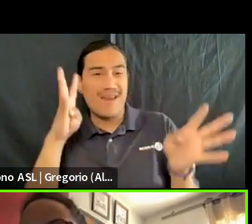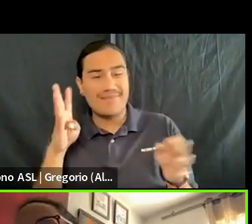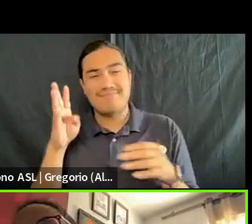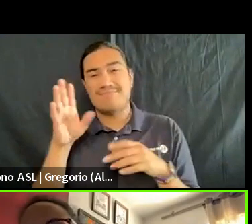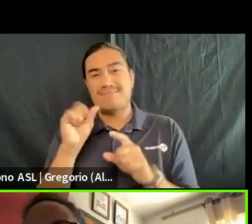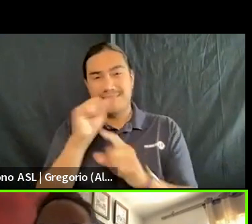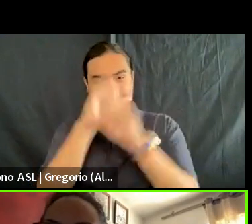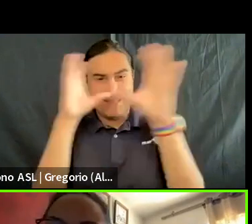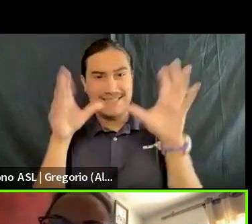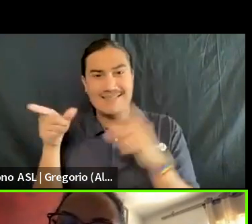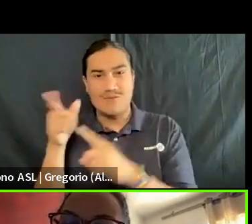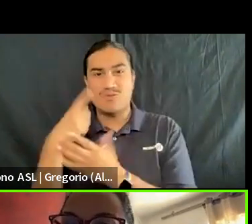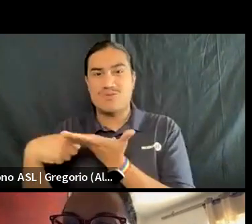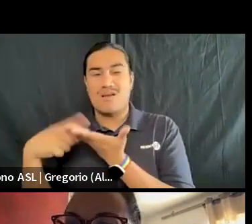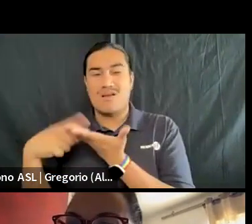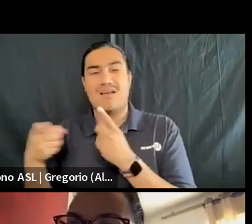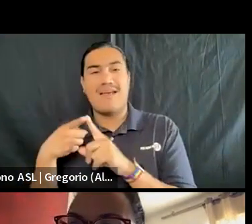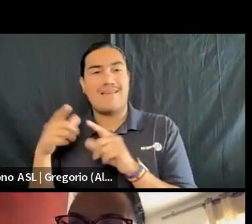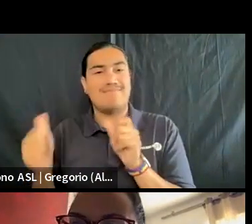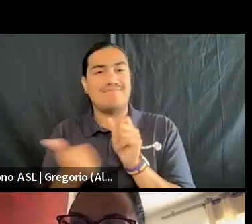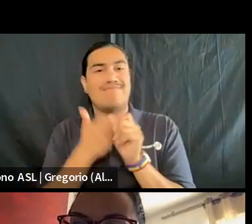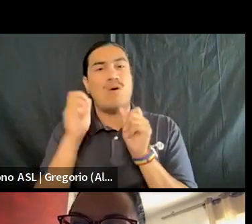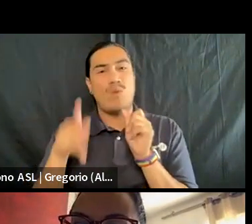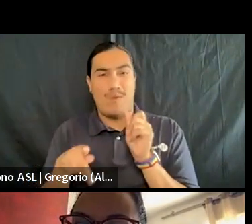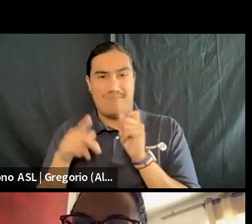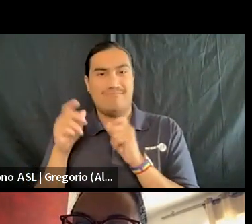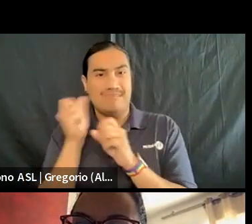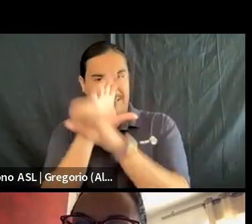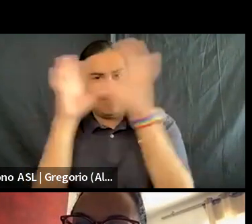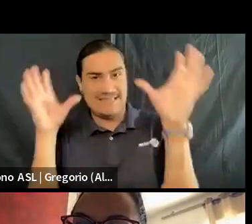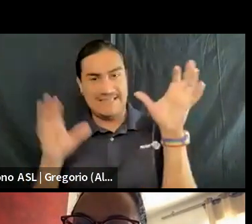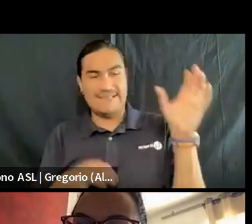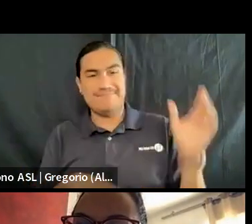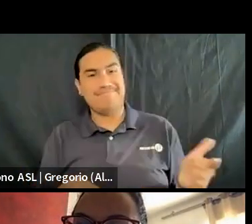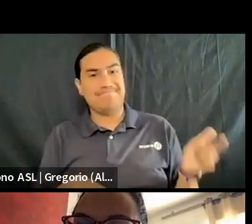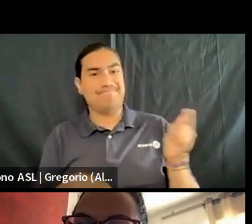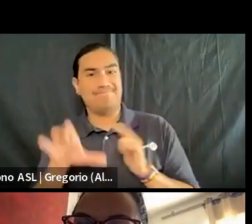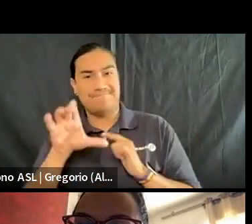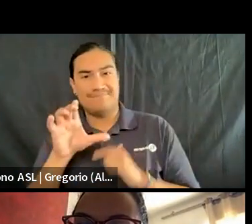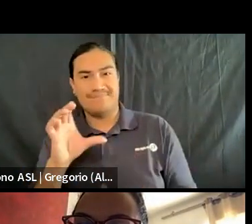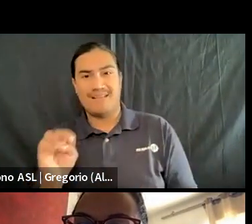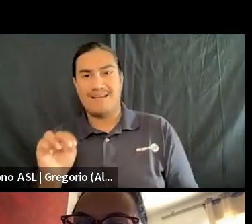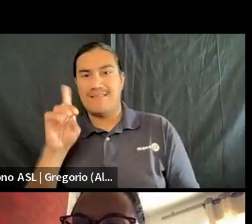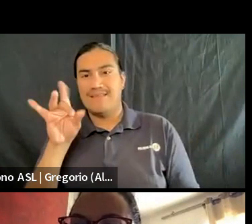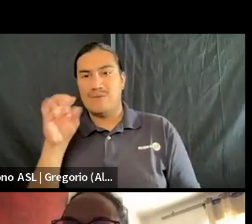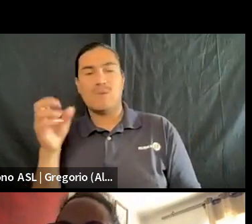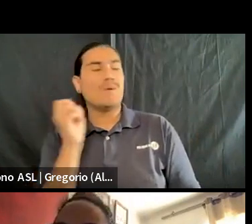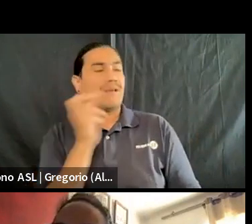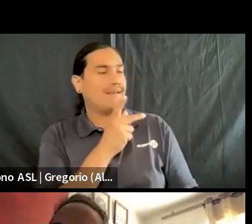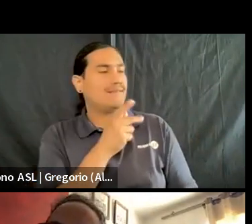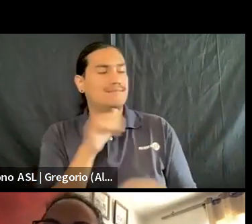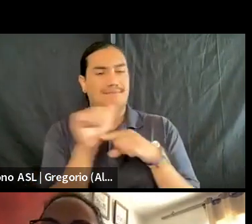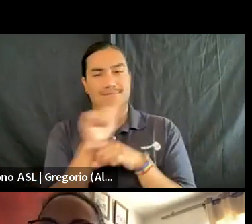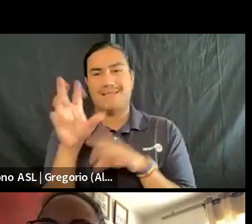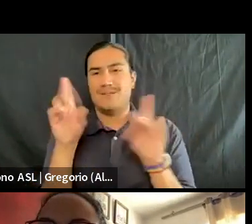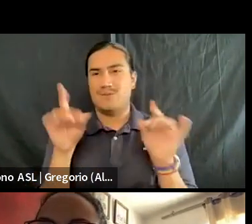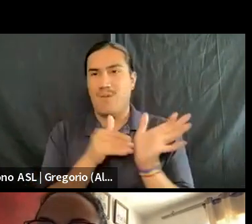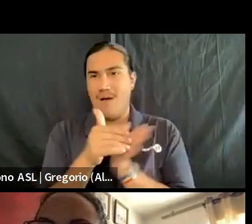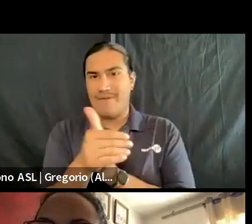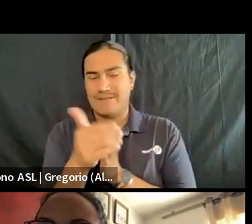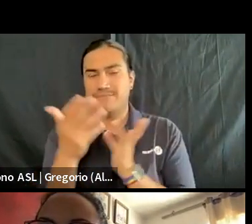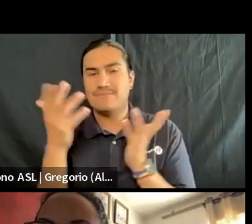follow-up scene. Okay, so this is an exercise I do a lot to get